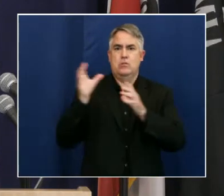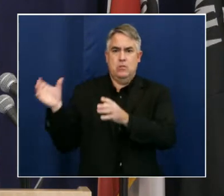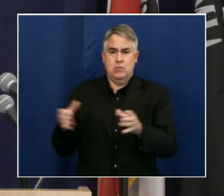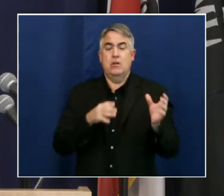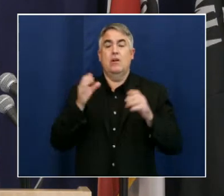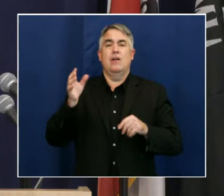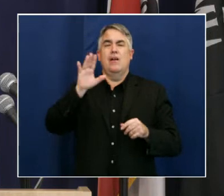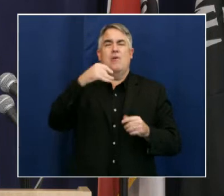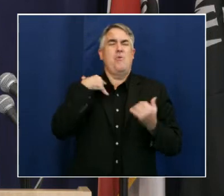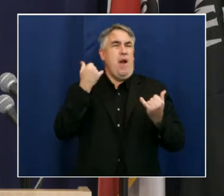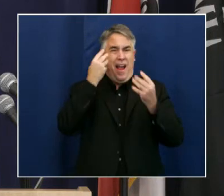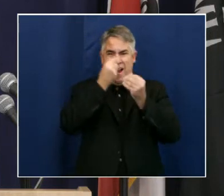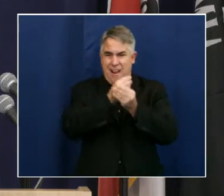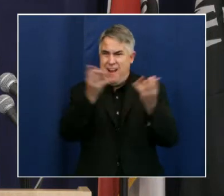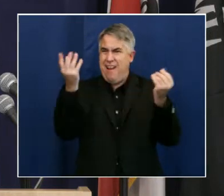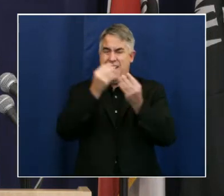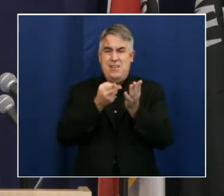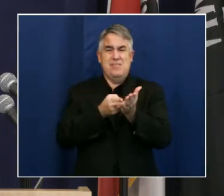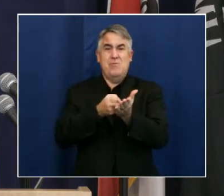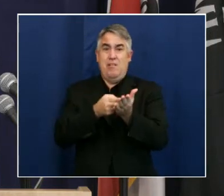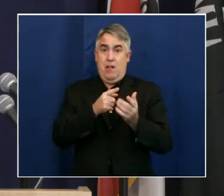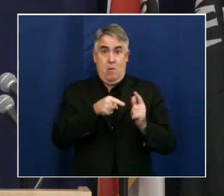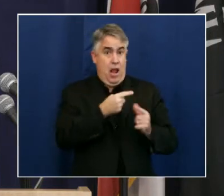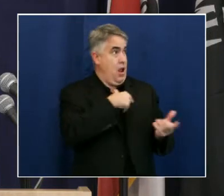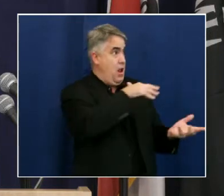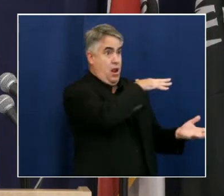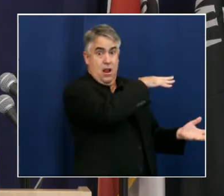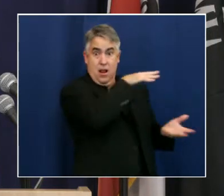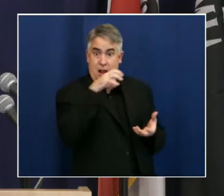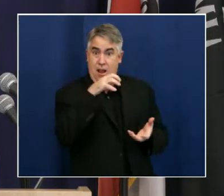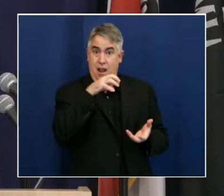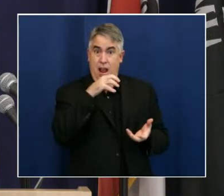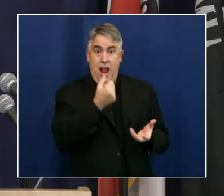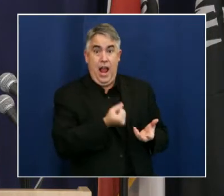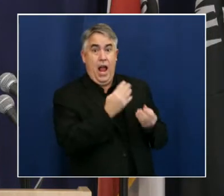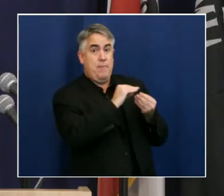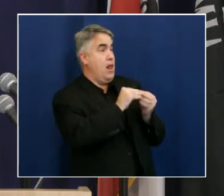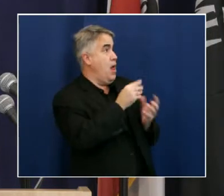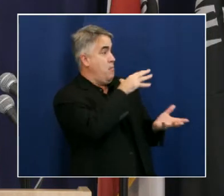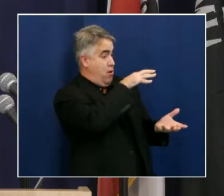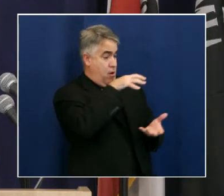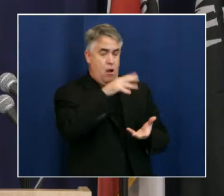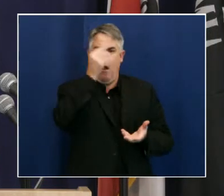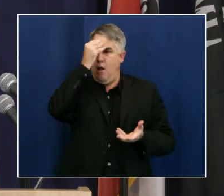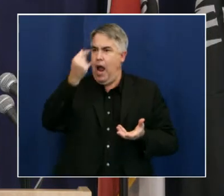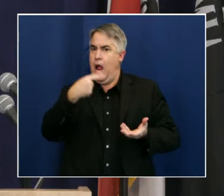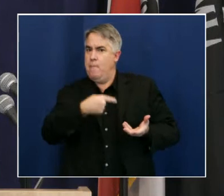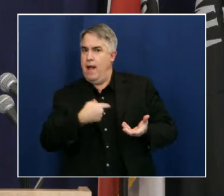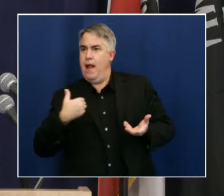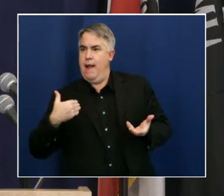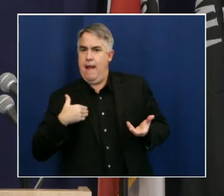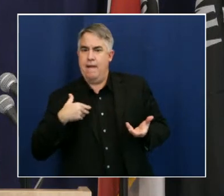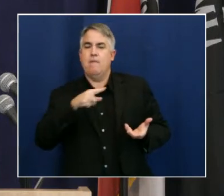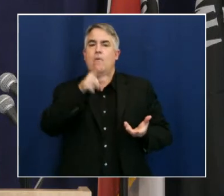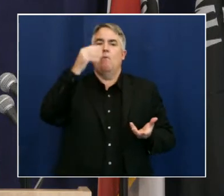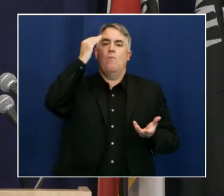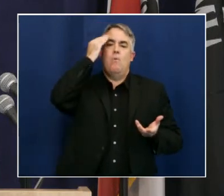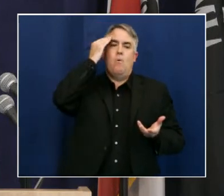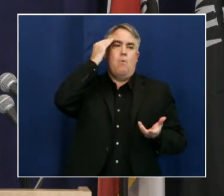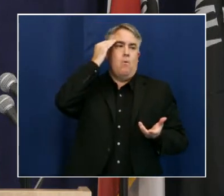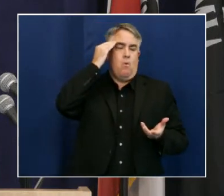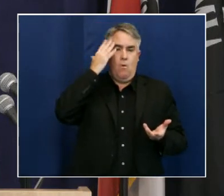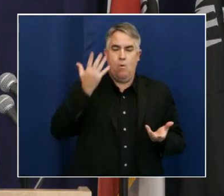how many are here and some of the challenges associated with ramping up vaccine distribution if and when we begin